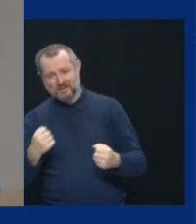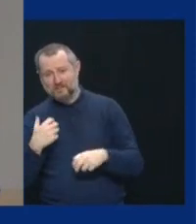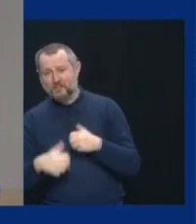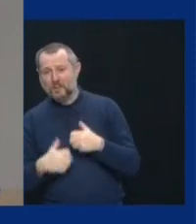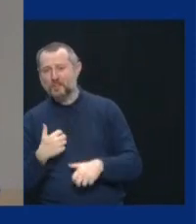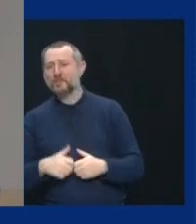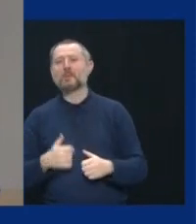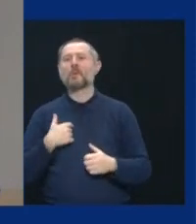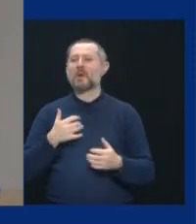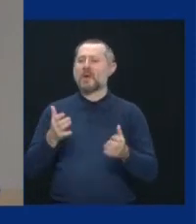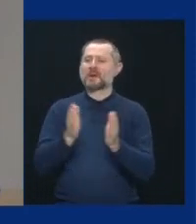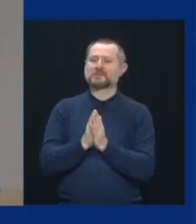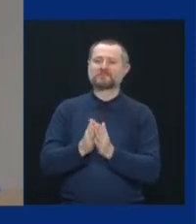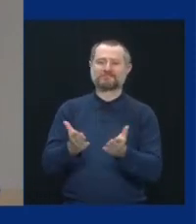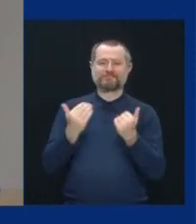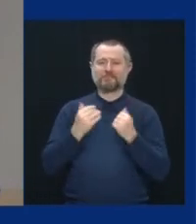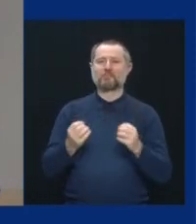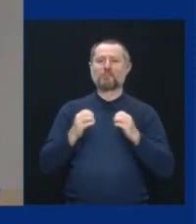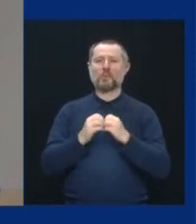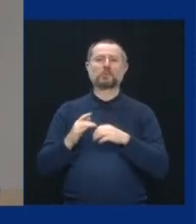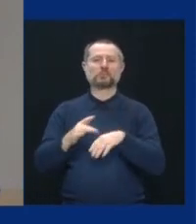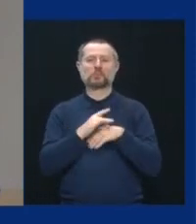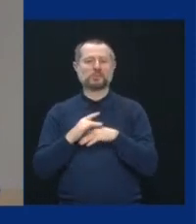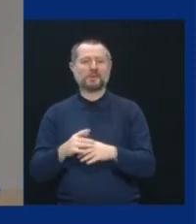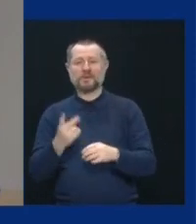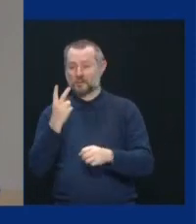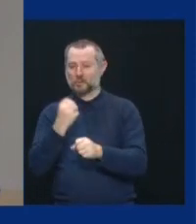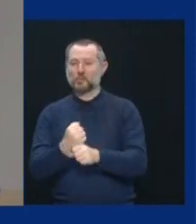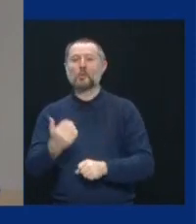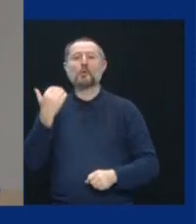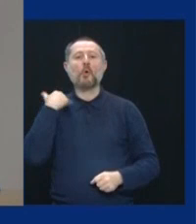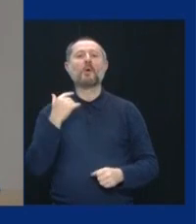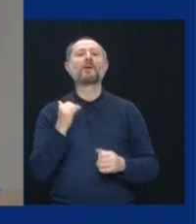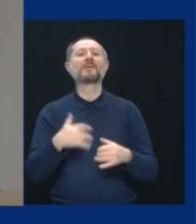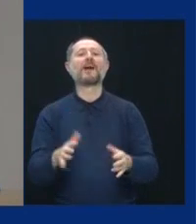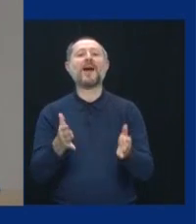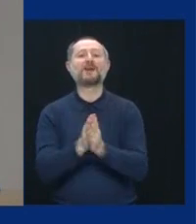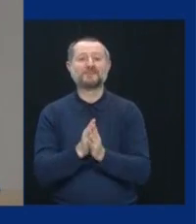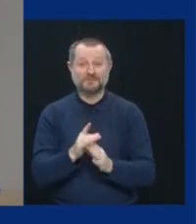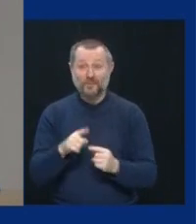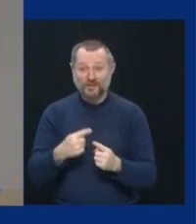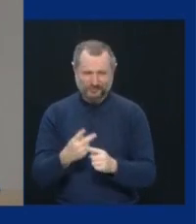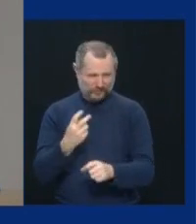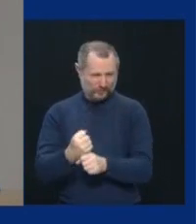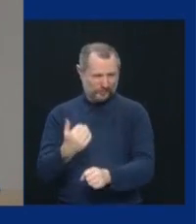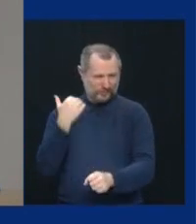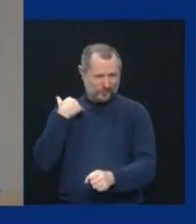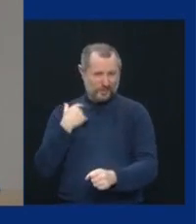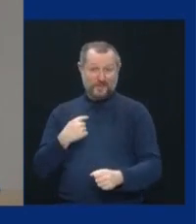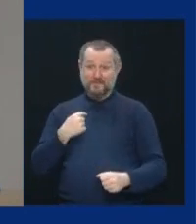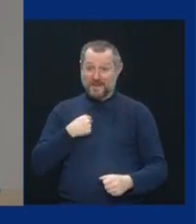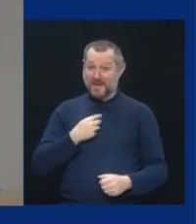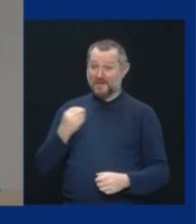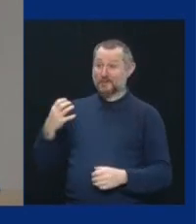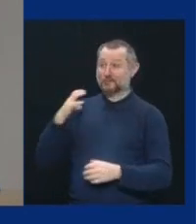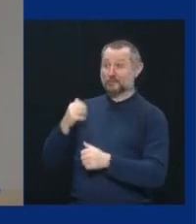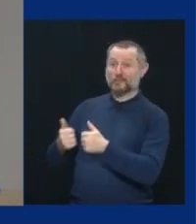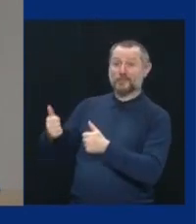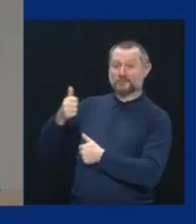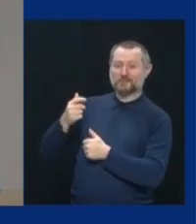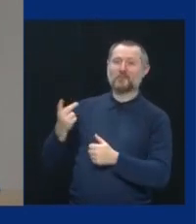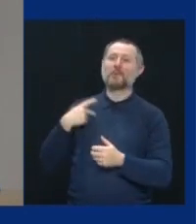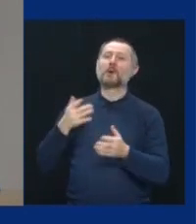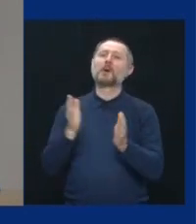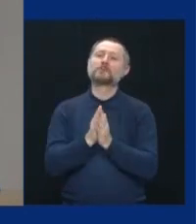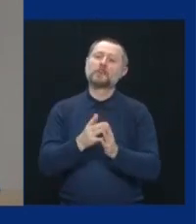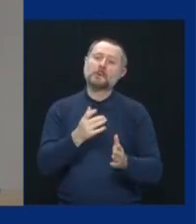for additional resources nearly 2 years ago. By my count, myself and the chairman have asked the city for additional policing and